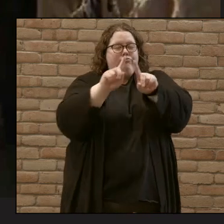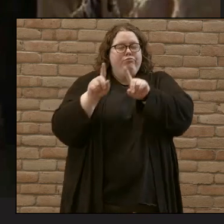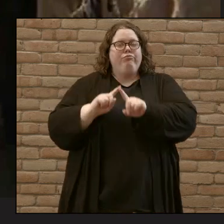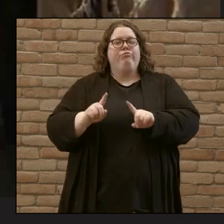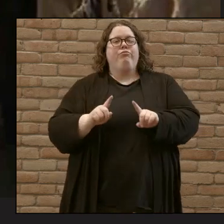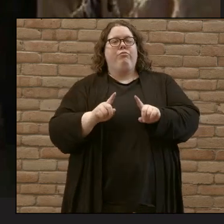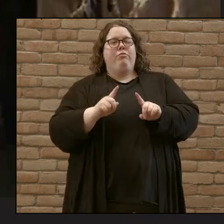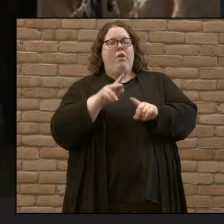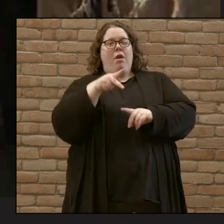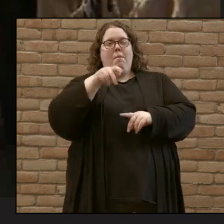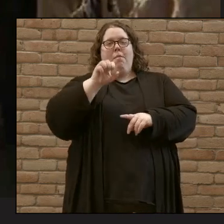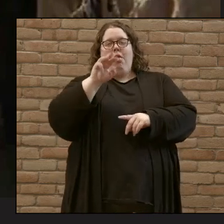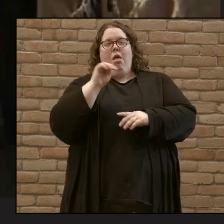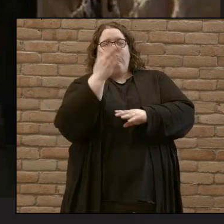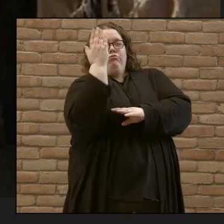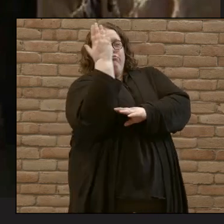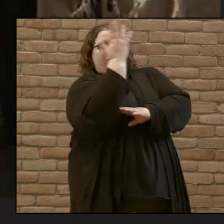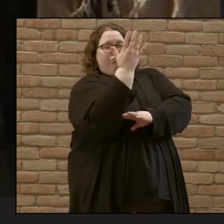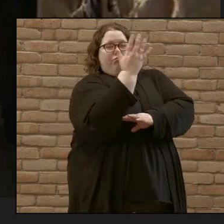them before him,